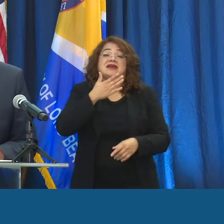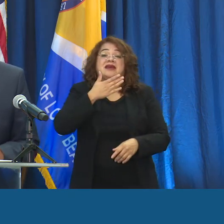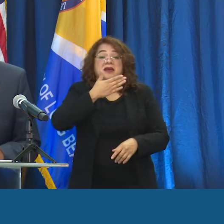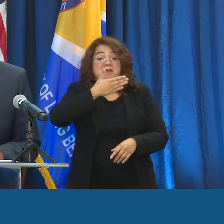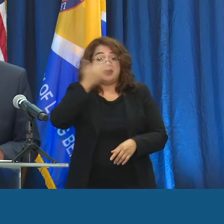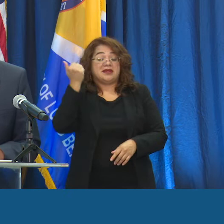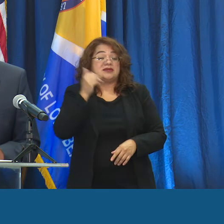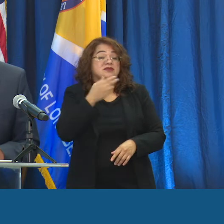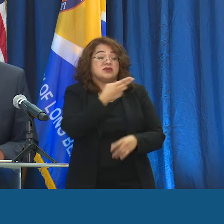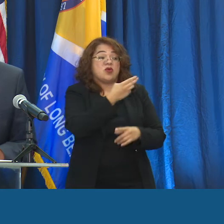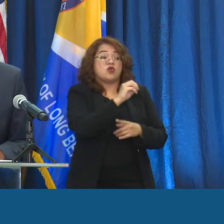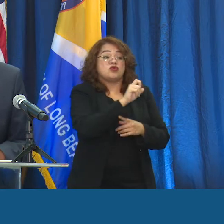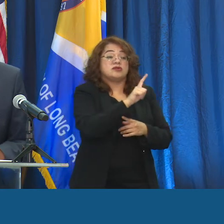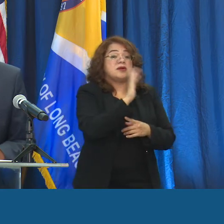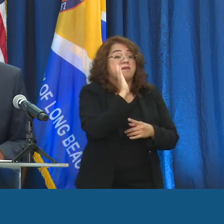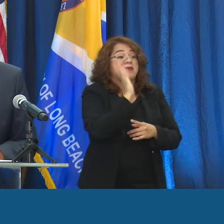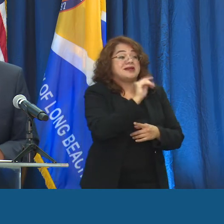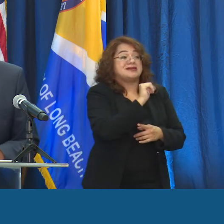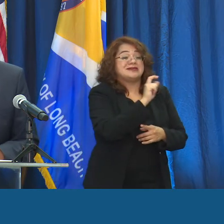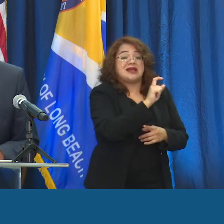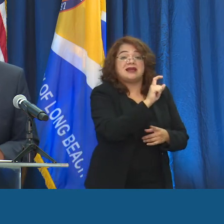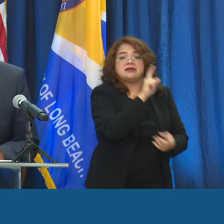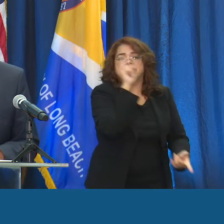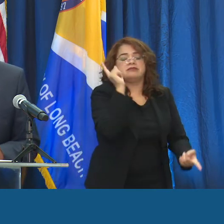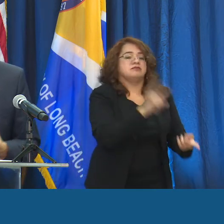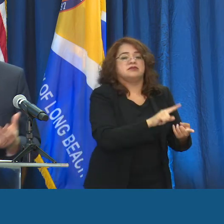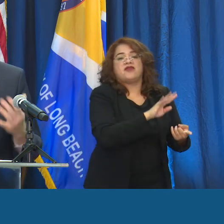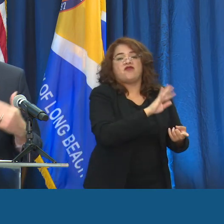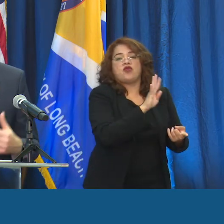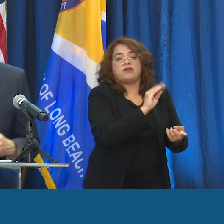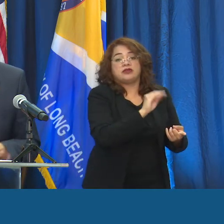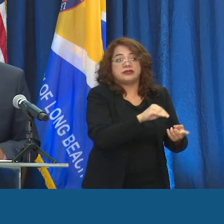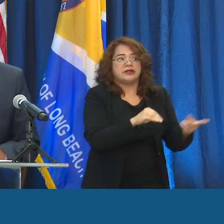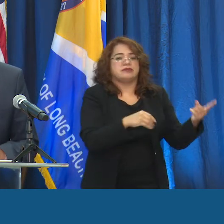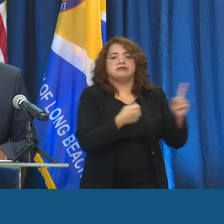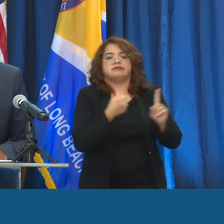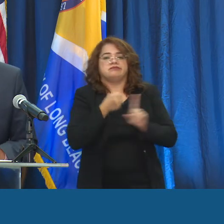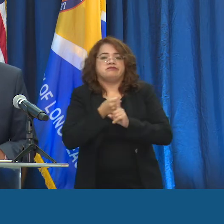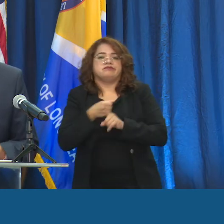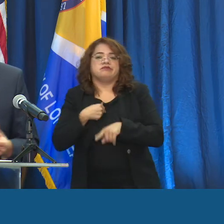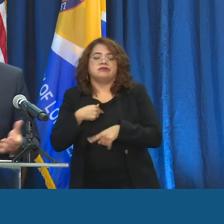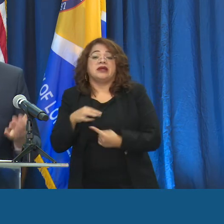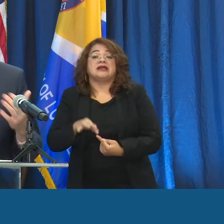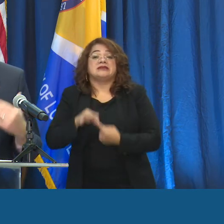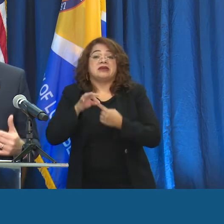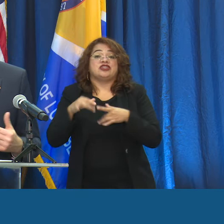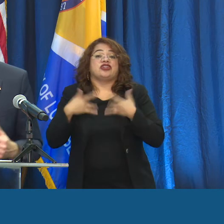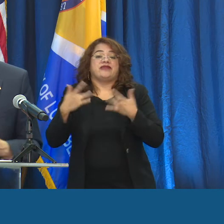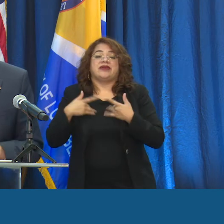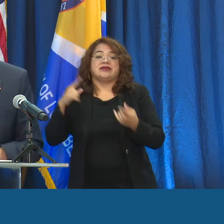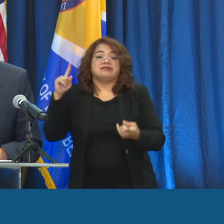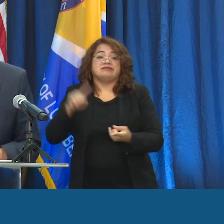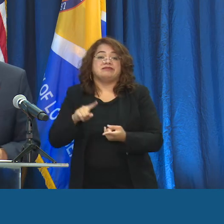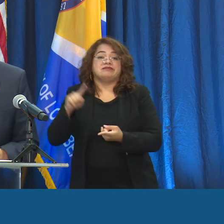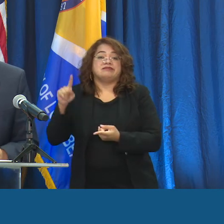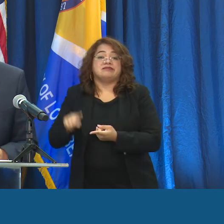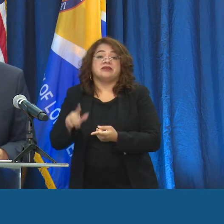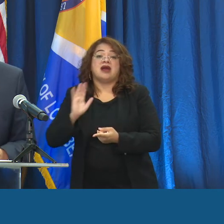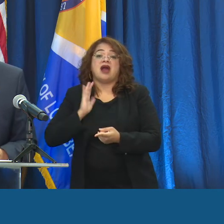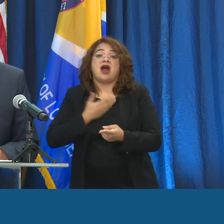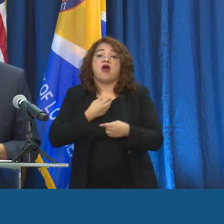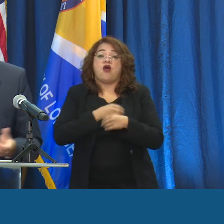tax, and so it has a large deficit. And so we're reducing in special events in 2 positions, reducing in our office